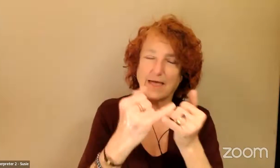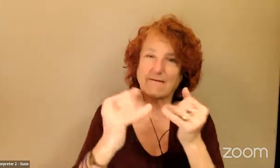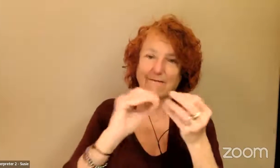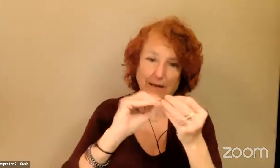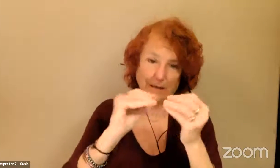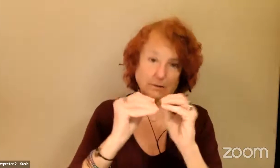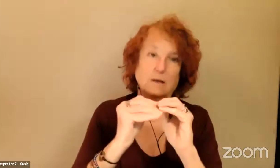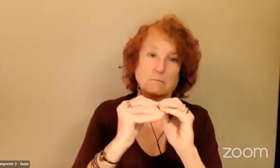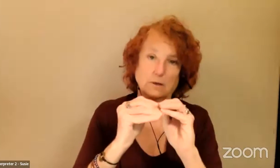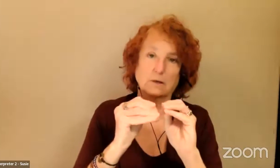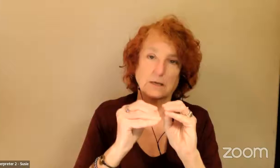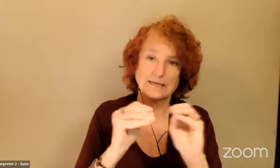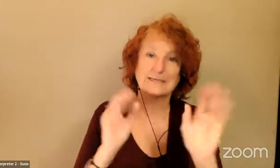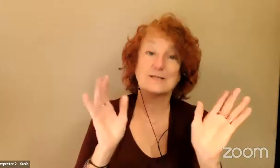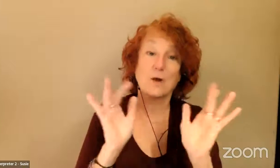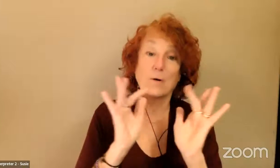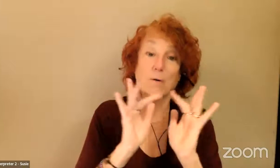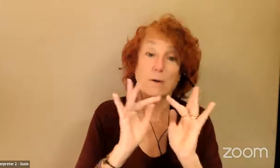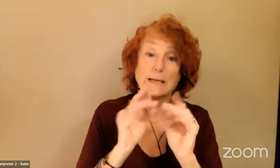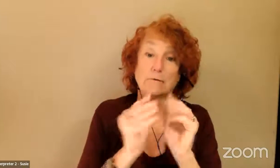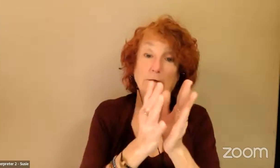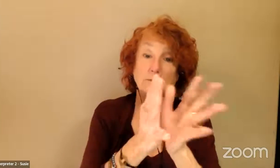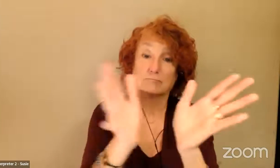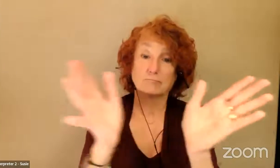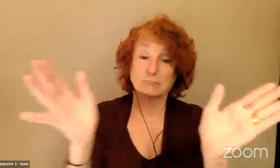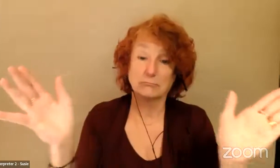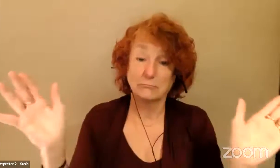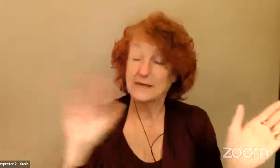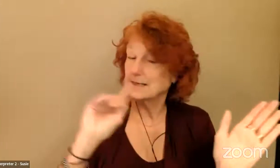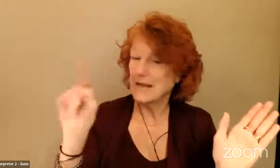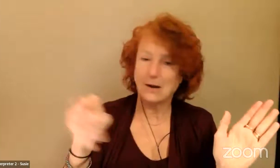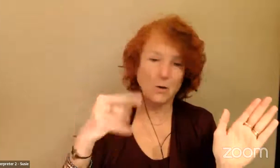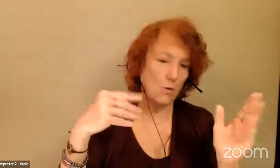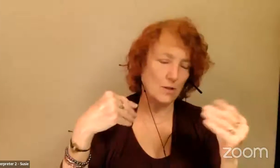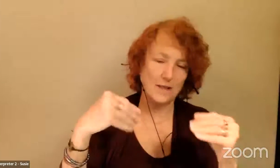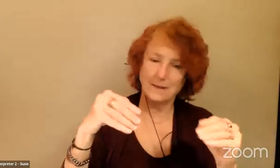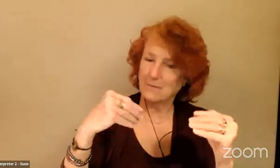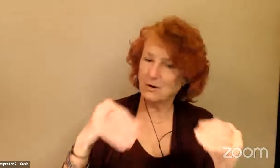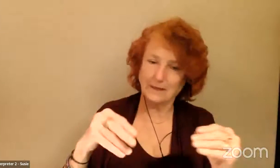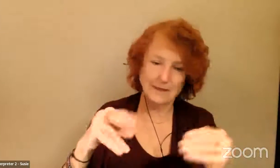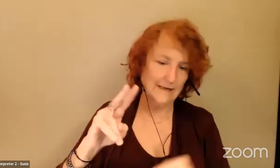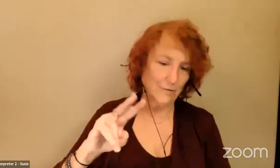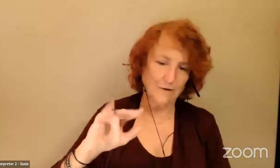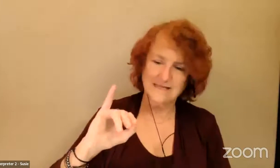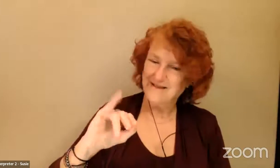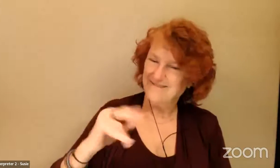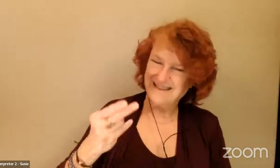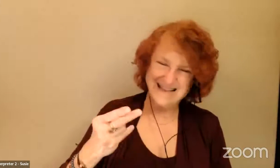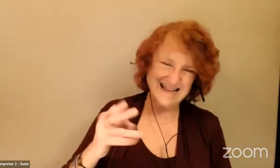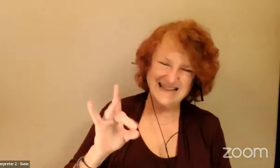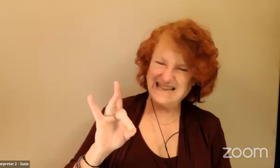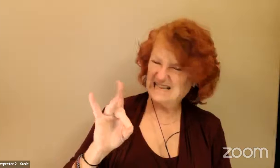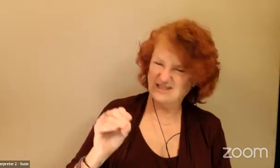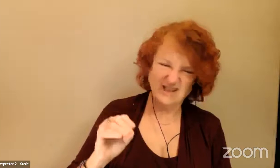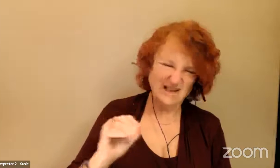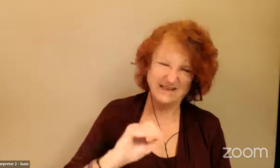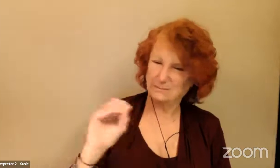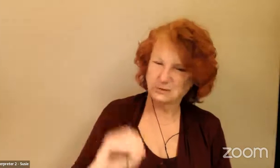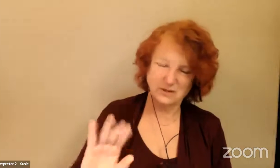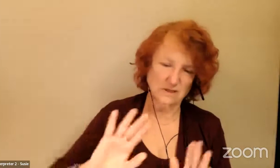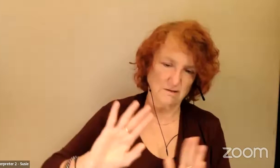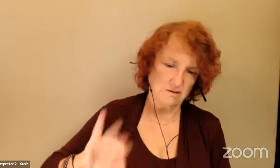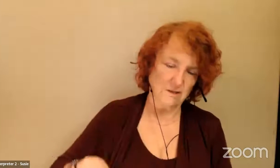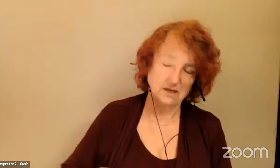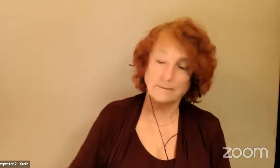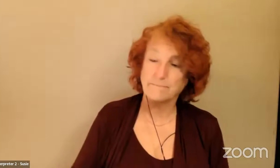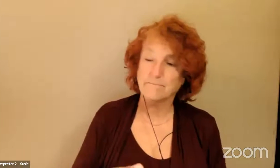reach a wider range of households rather than just marketing towards, for VIH, for example, just 80% AMI households. And